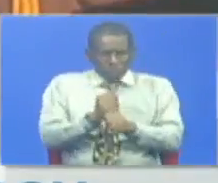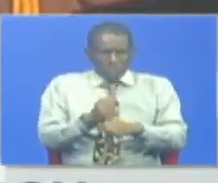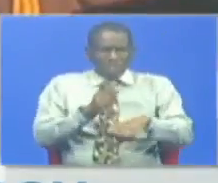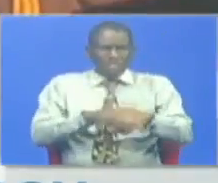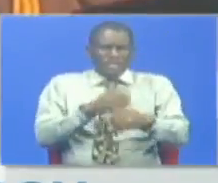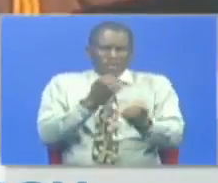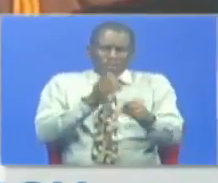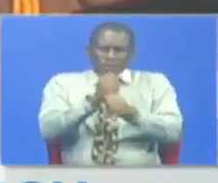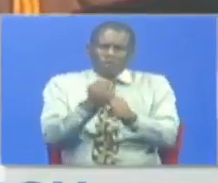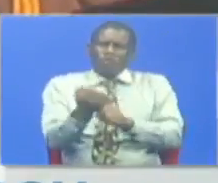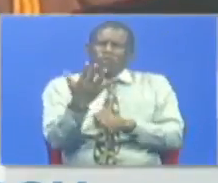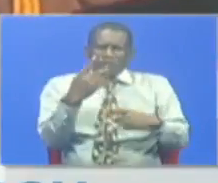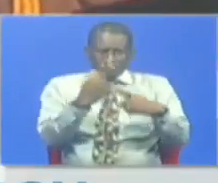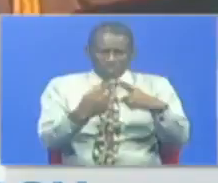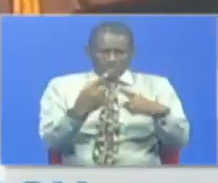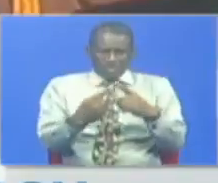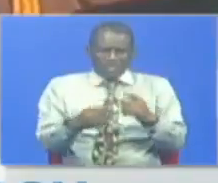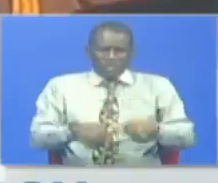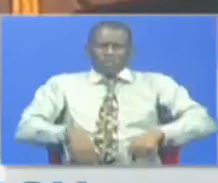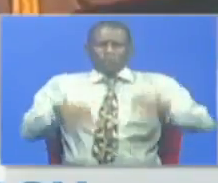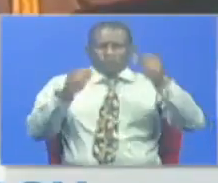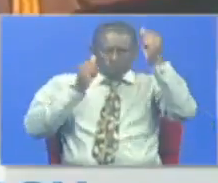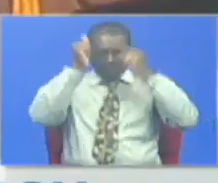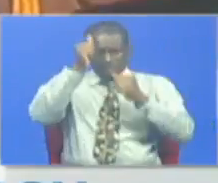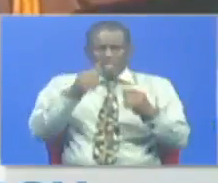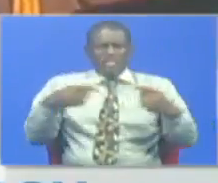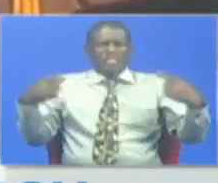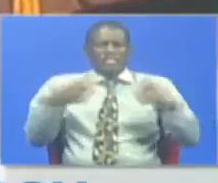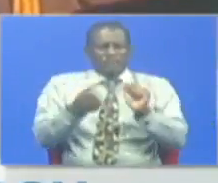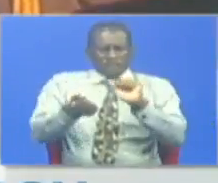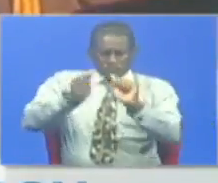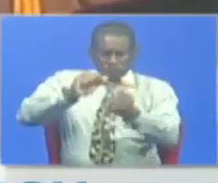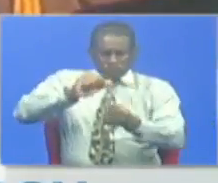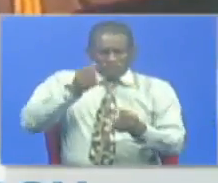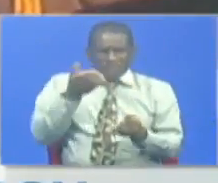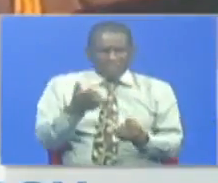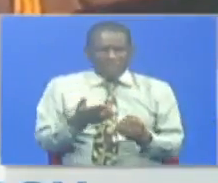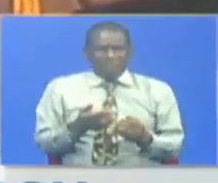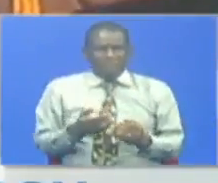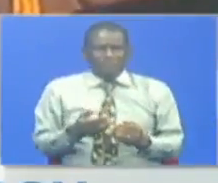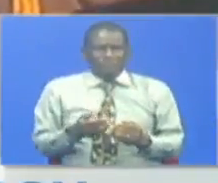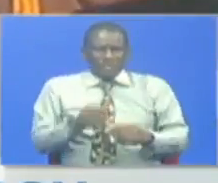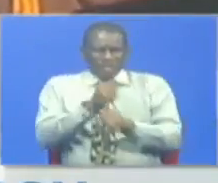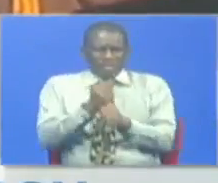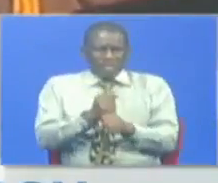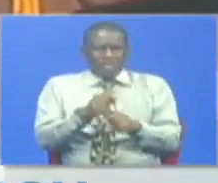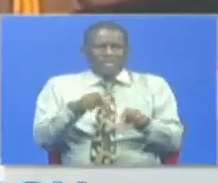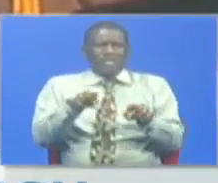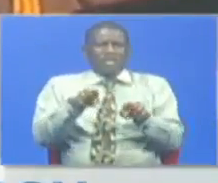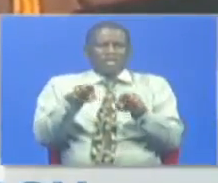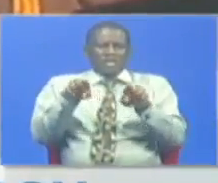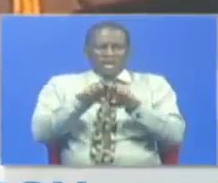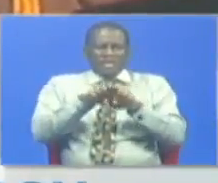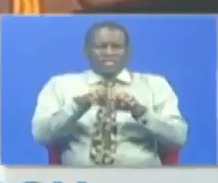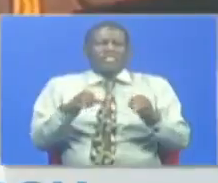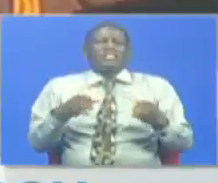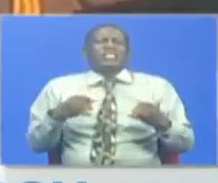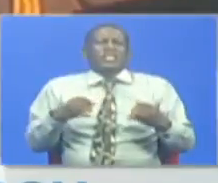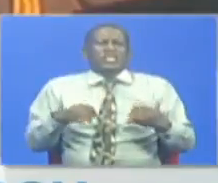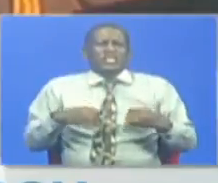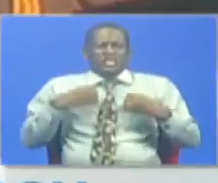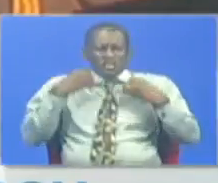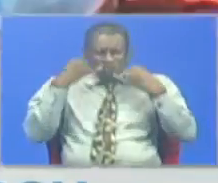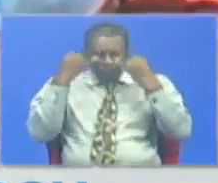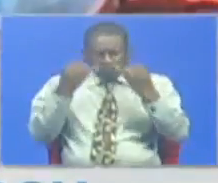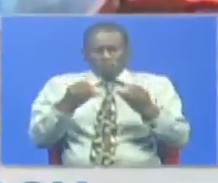term, we have seen several changes made as informed by